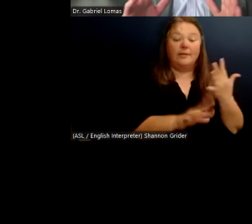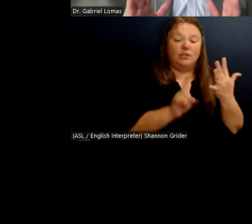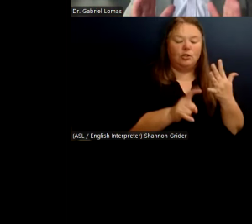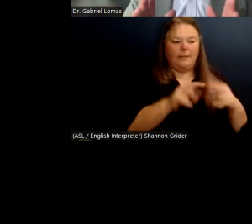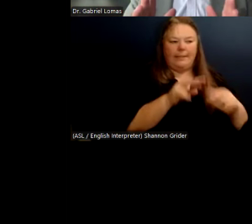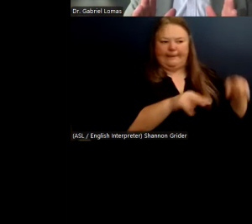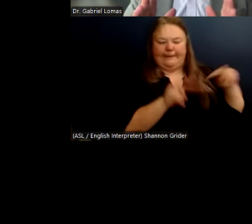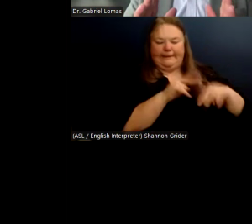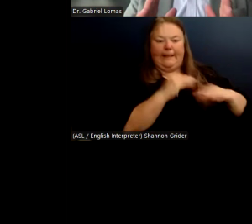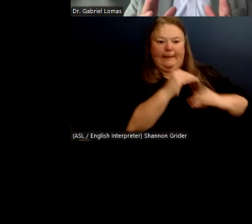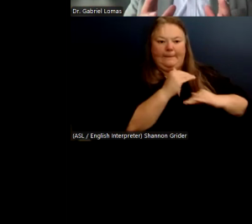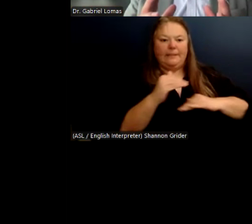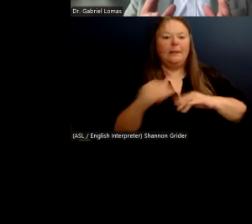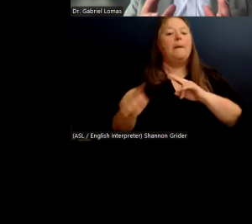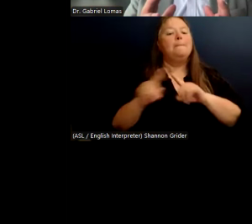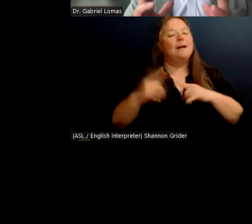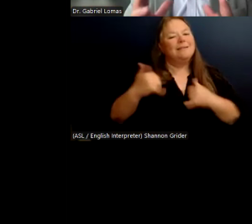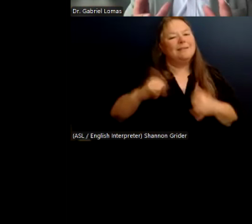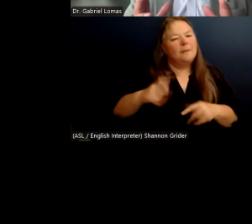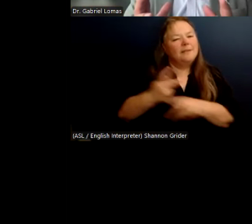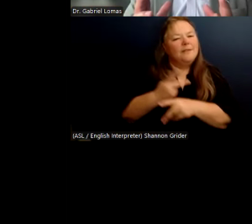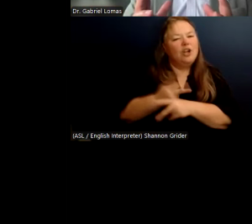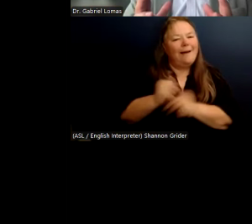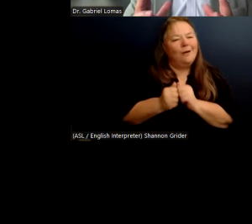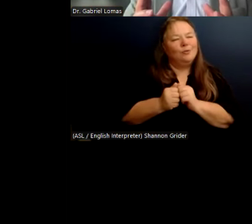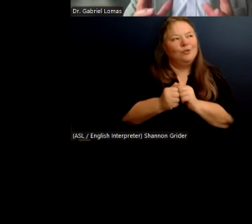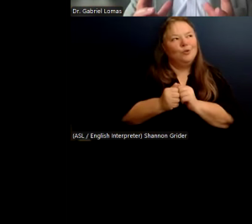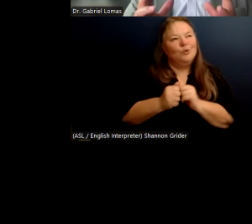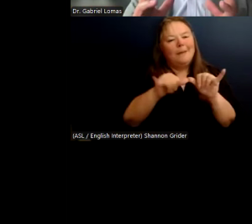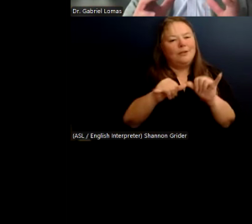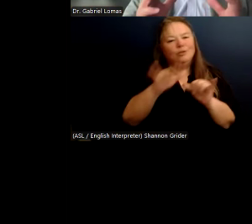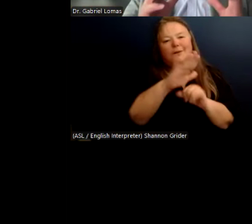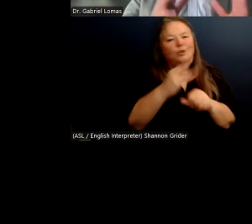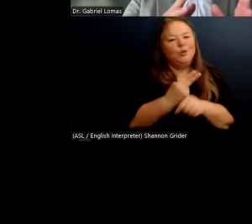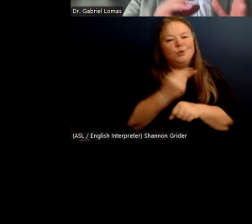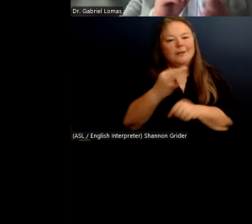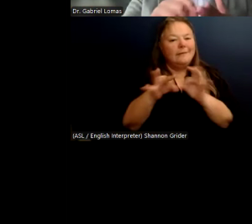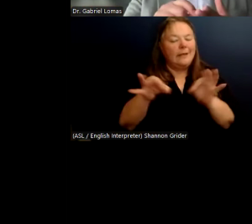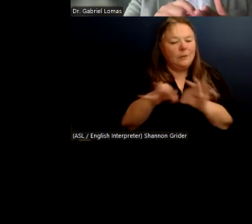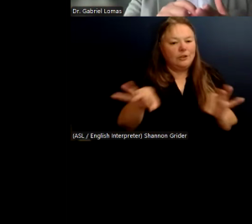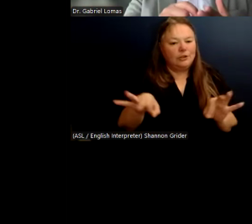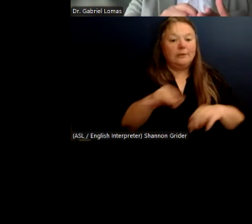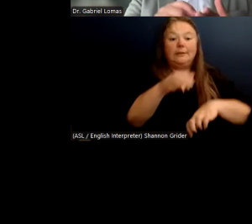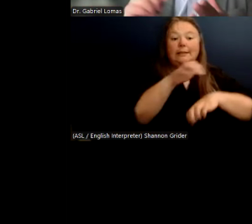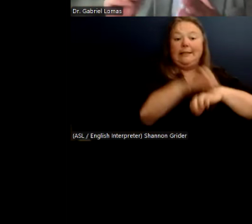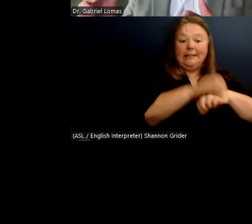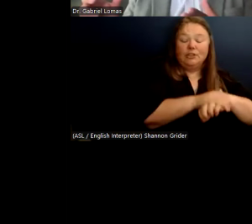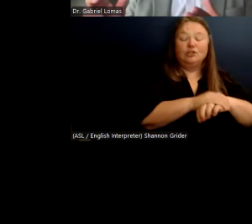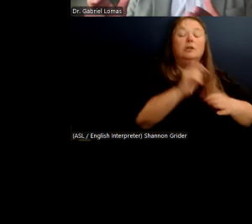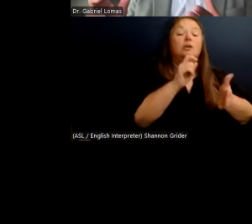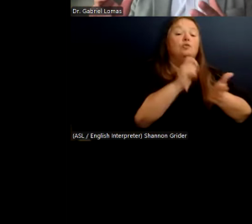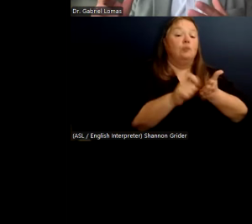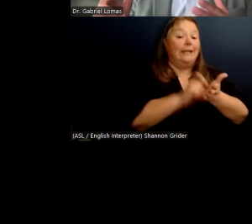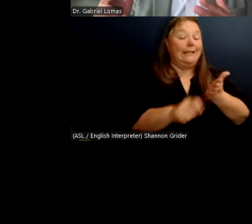to measure a person's ability to use language. And that would include both English, written English, spoken English, and American